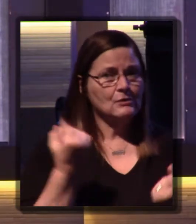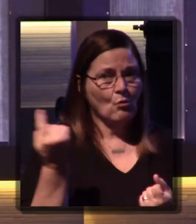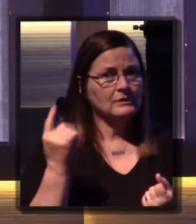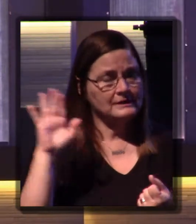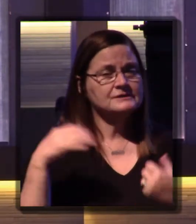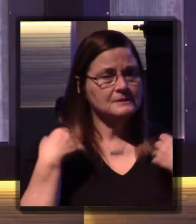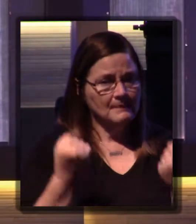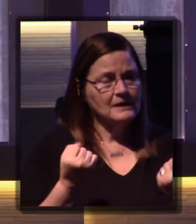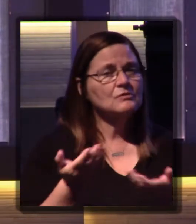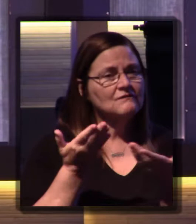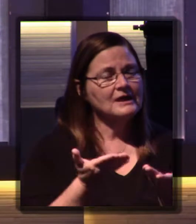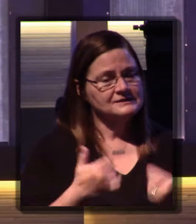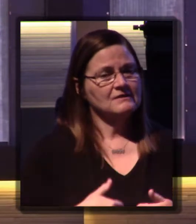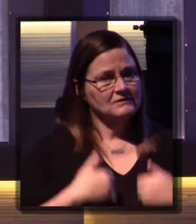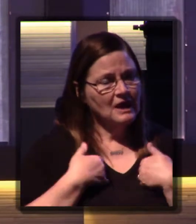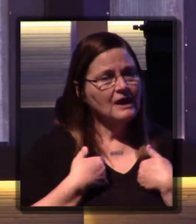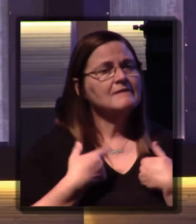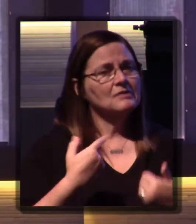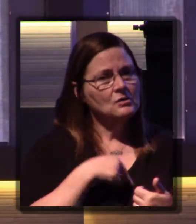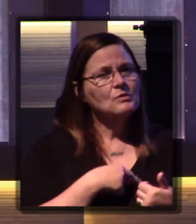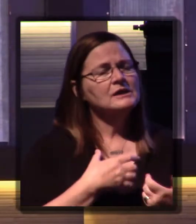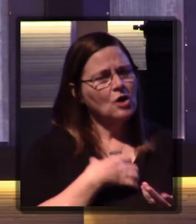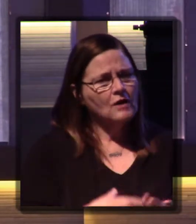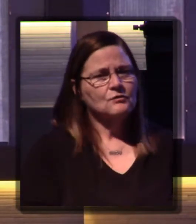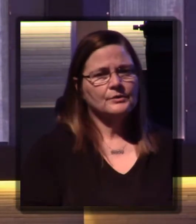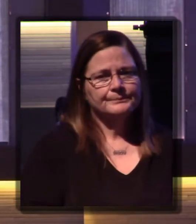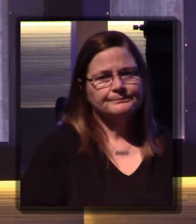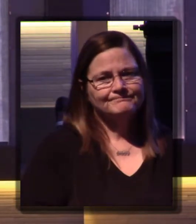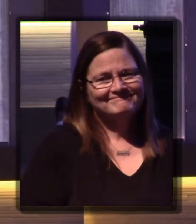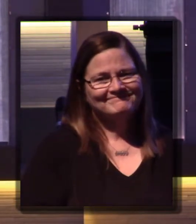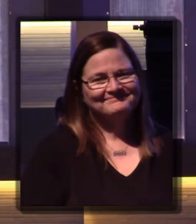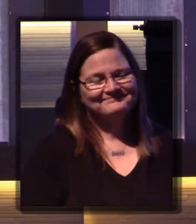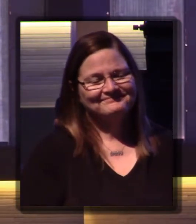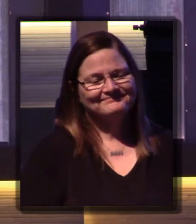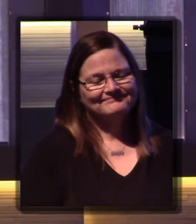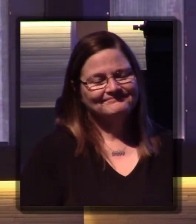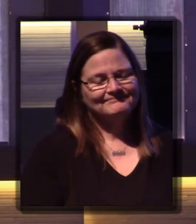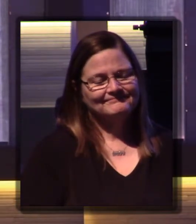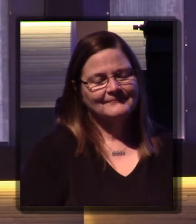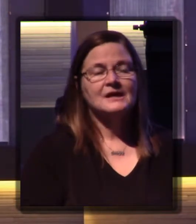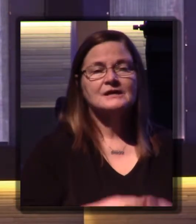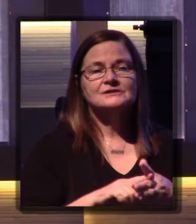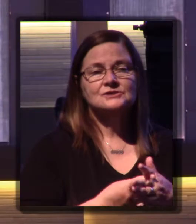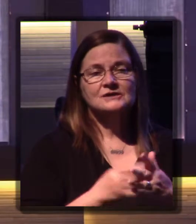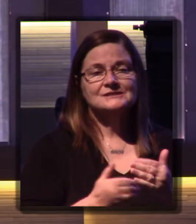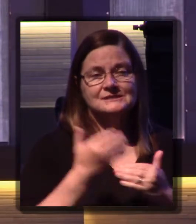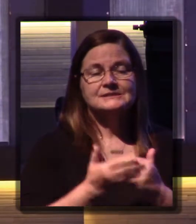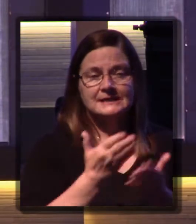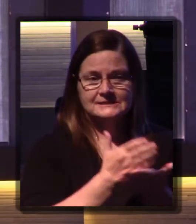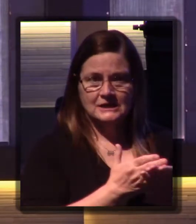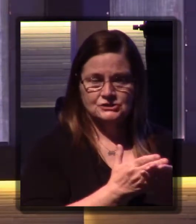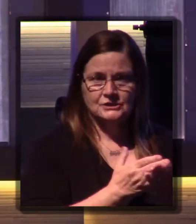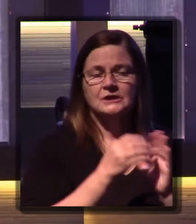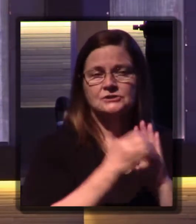and only God's might provides the life for which we long. And so he begins this next section, chapter